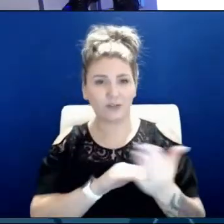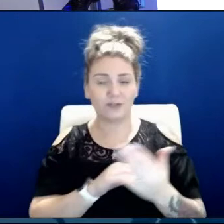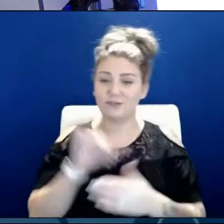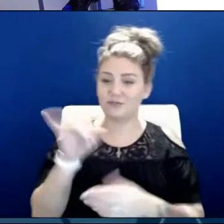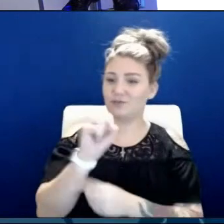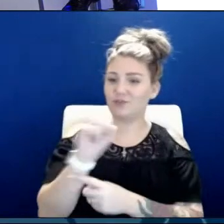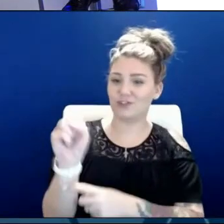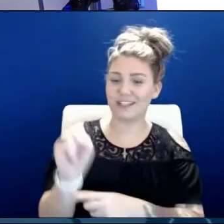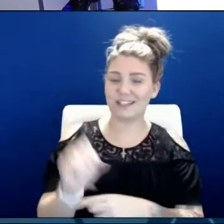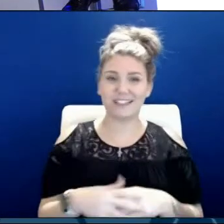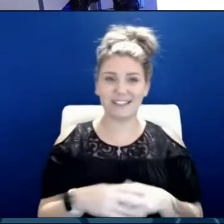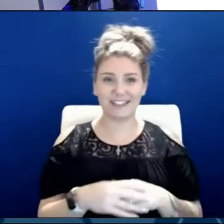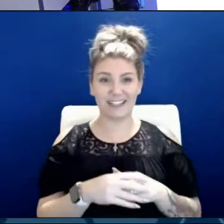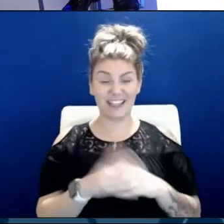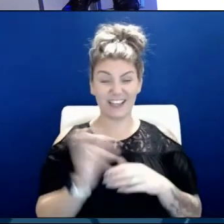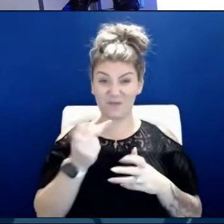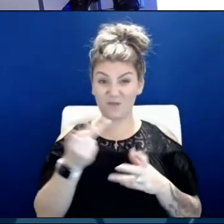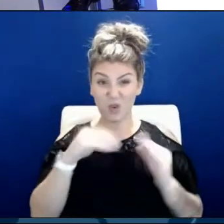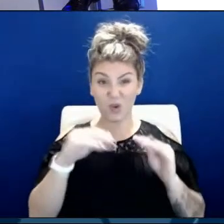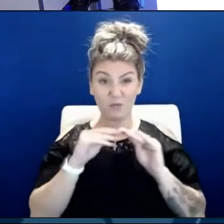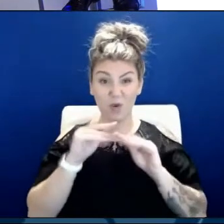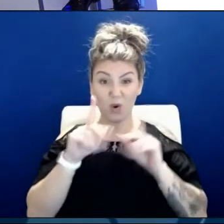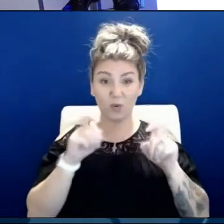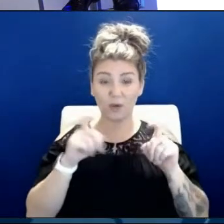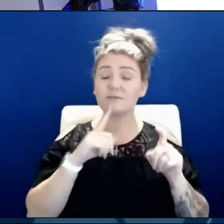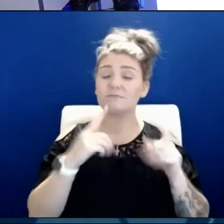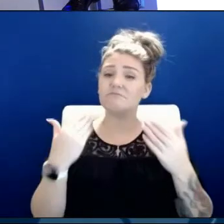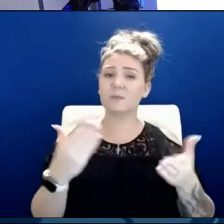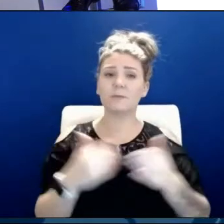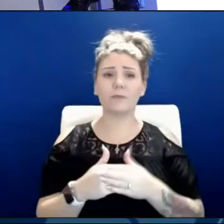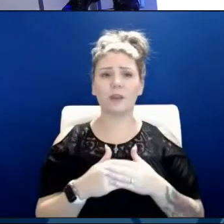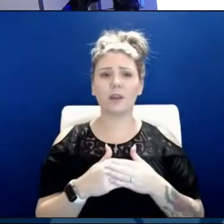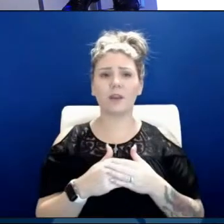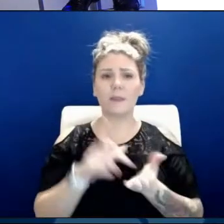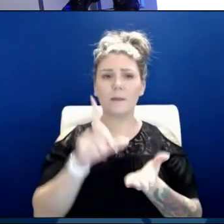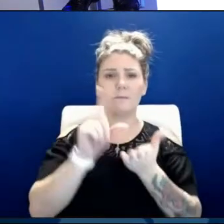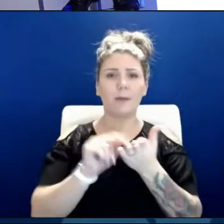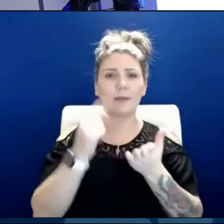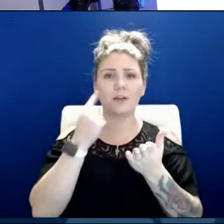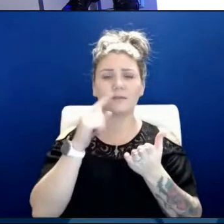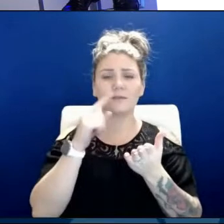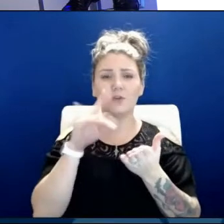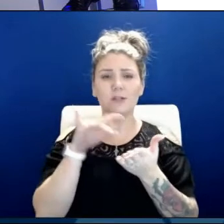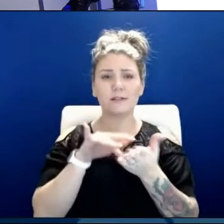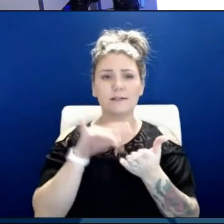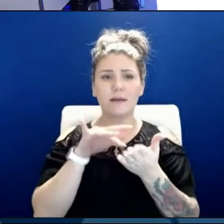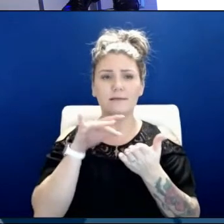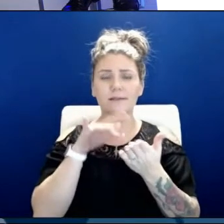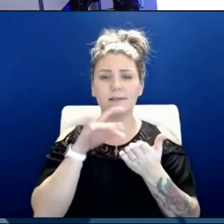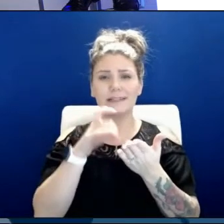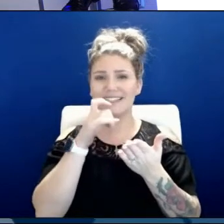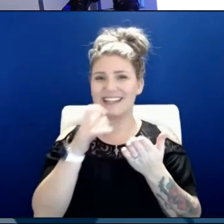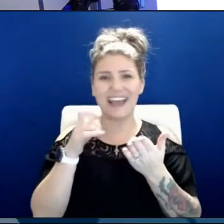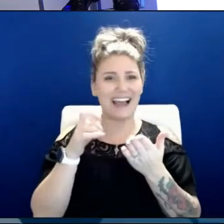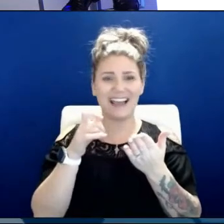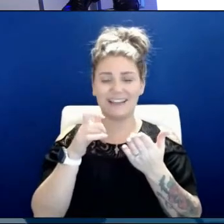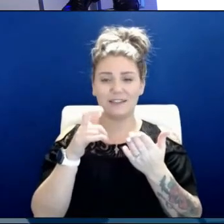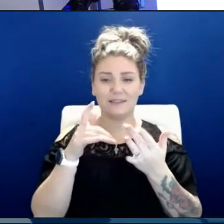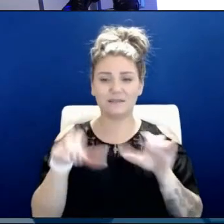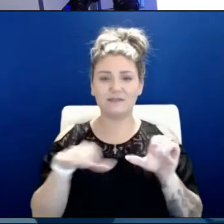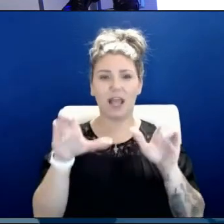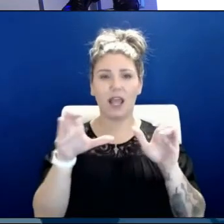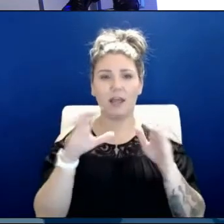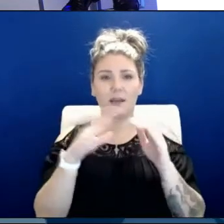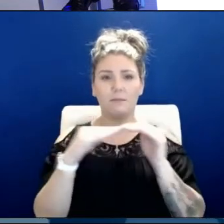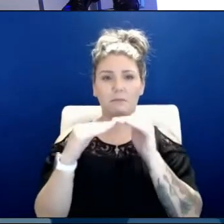I'd like to get to just a few more questions if I can. Please. Do you think the publication of studies that have not undergone peer review yet